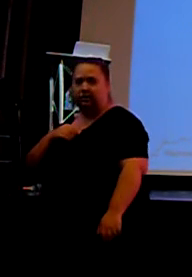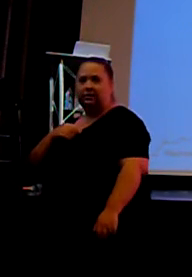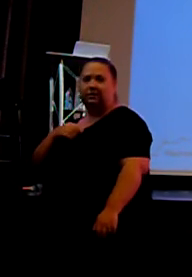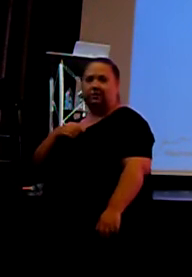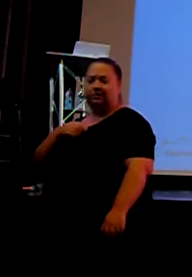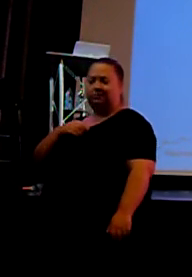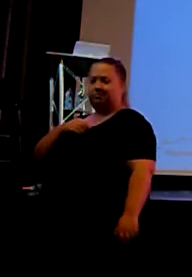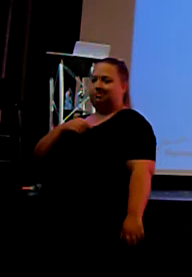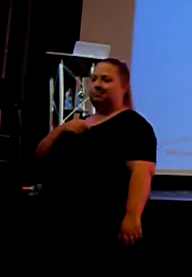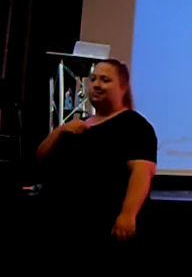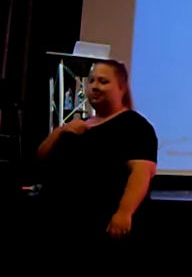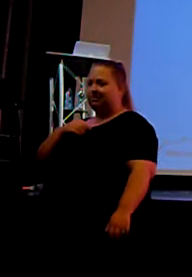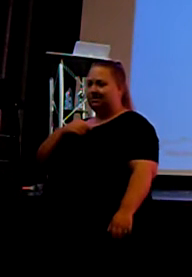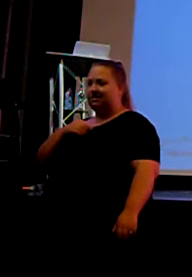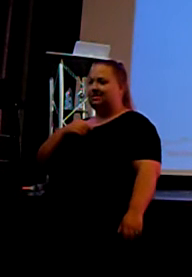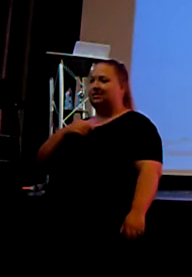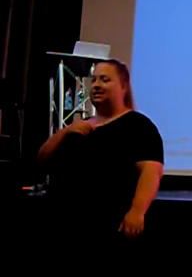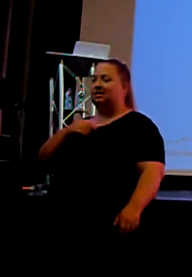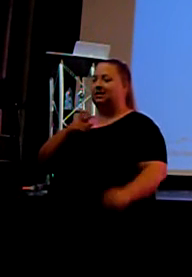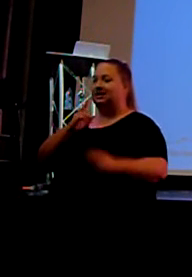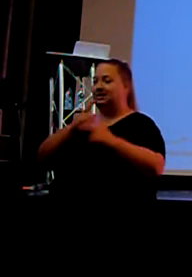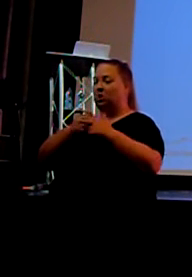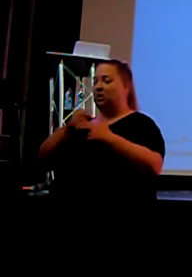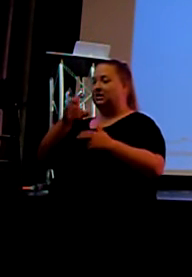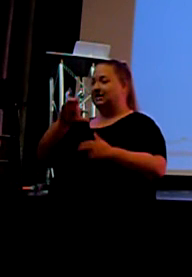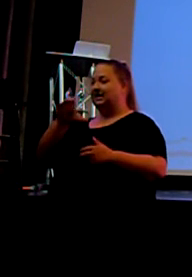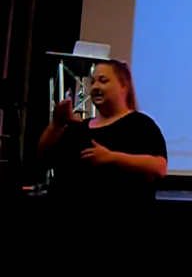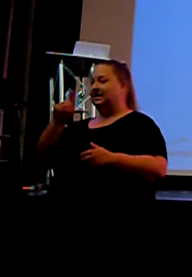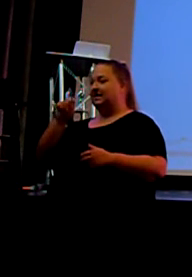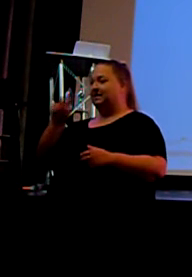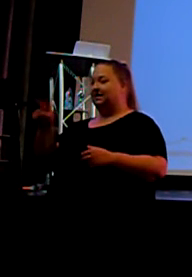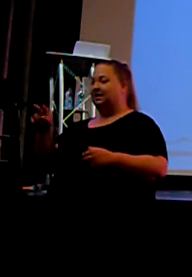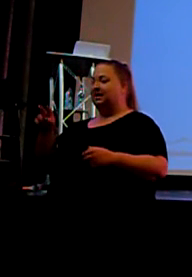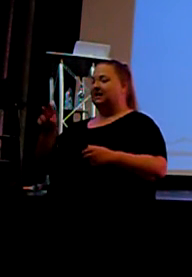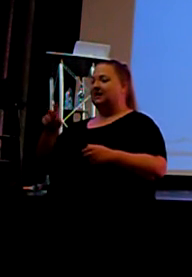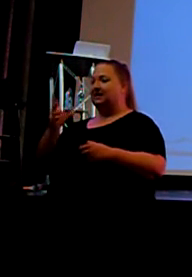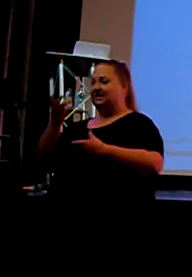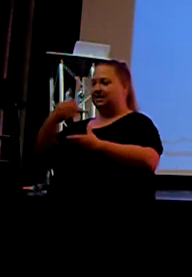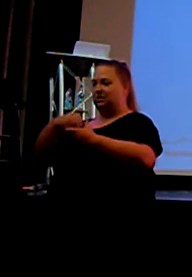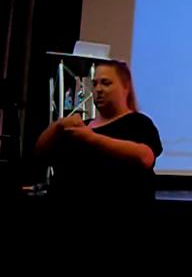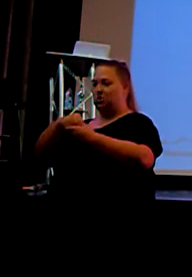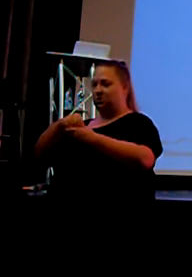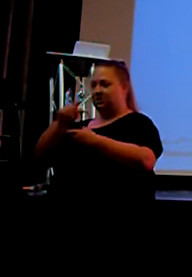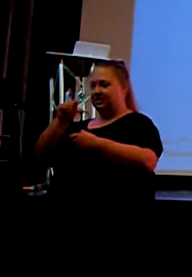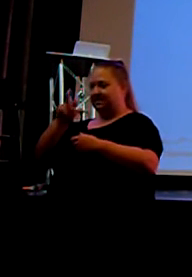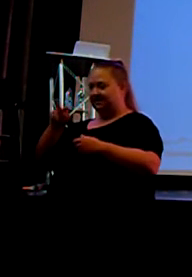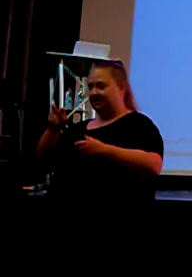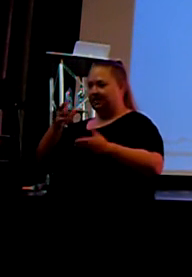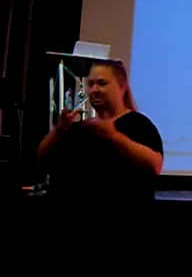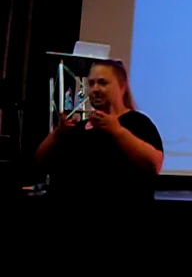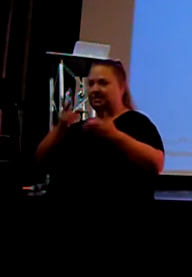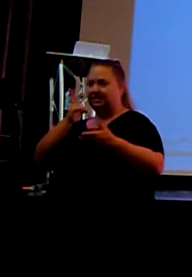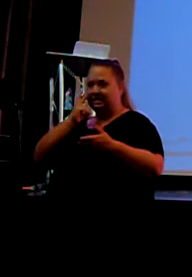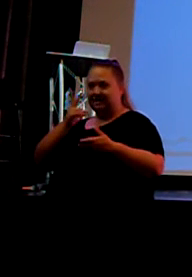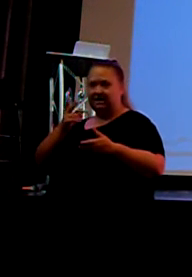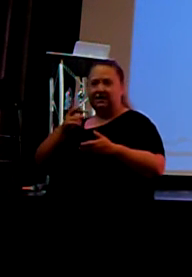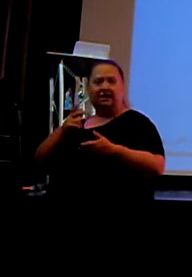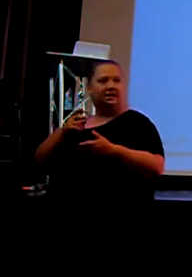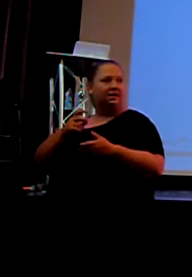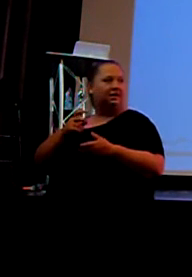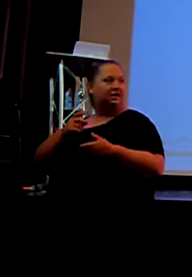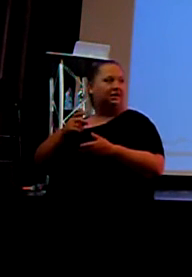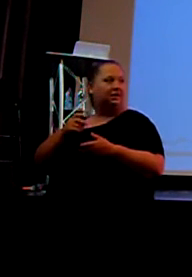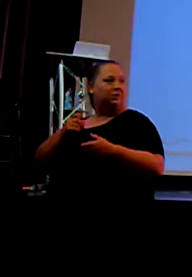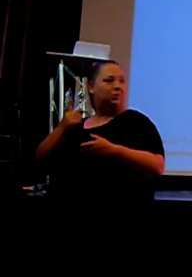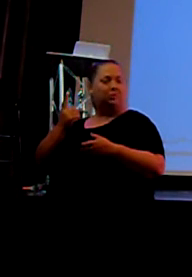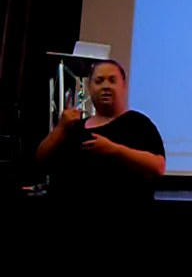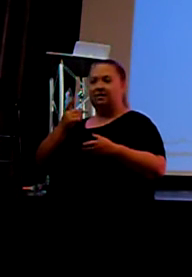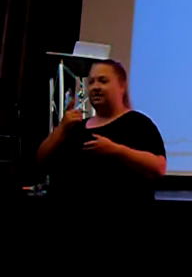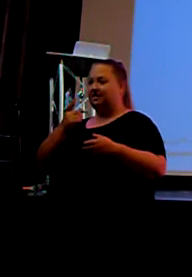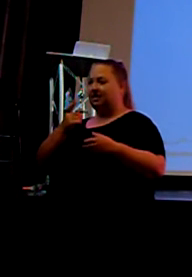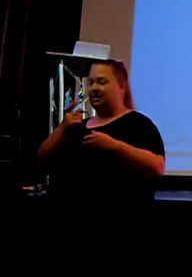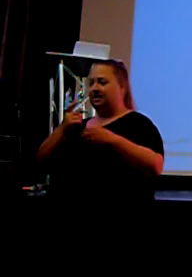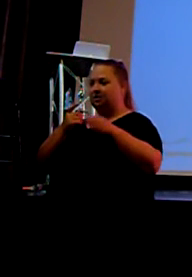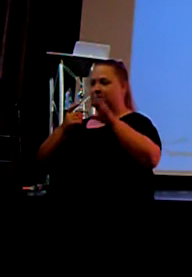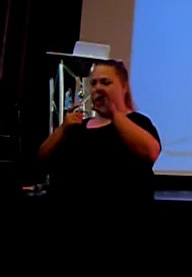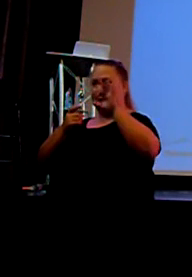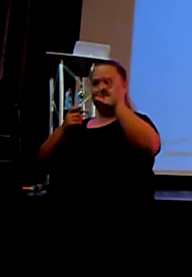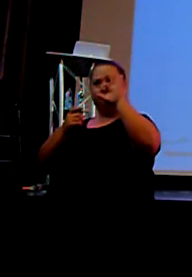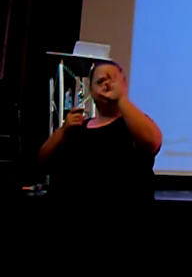Yeah. It's called CCTV. It's internal TV. You might have seen one of these little mushrooms in your